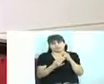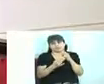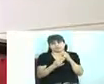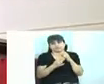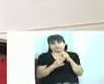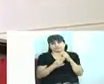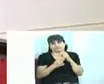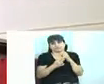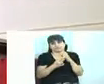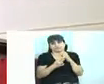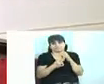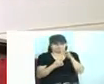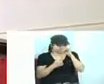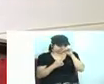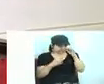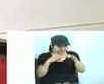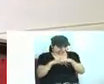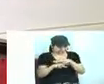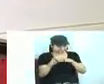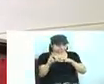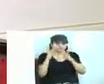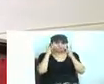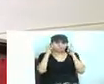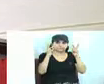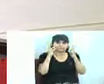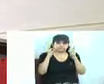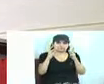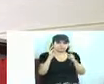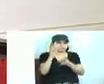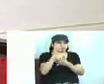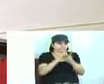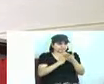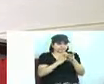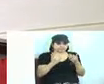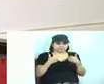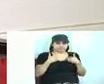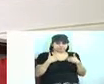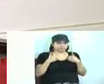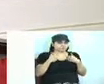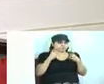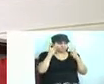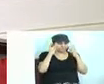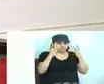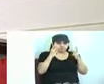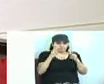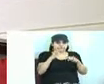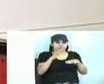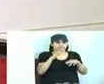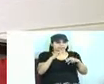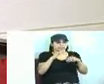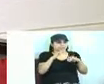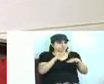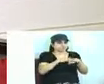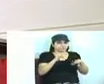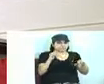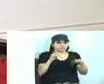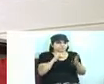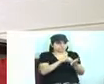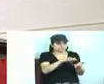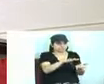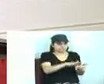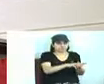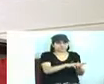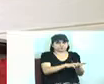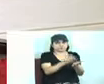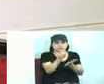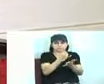we have entered into our vision phase. And so if God touches you and you've got a vision for what God is calling this community to be, we encourage you to write it down, draw